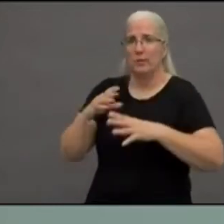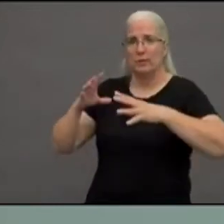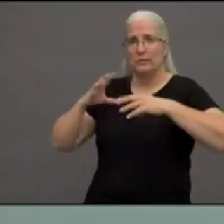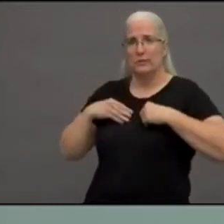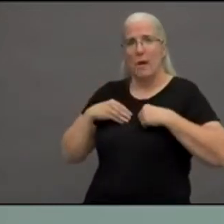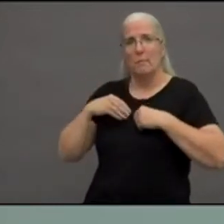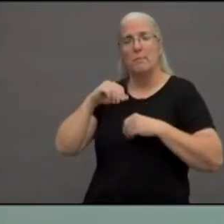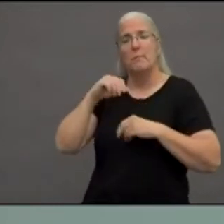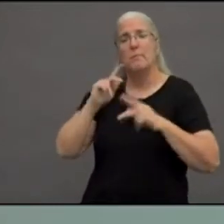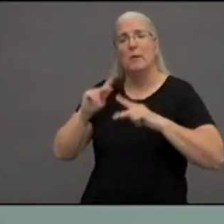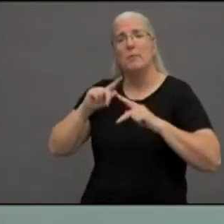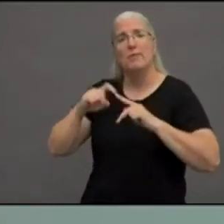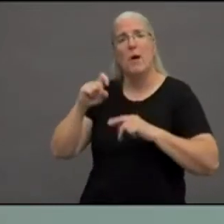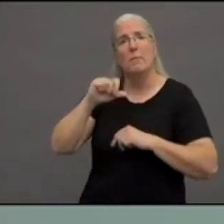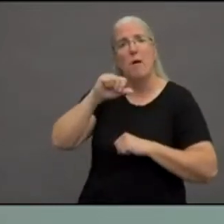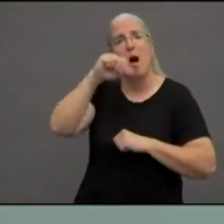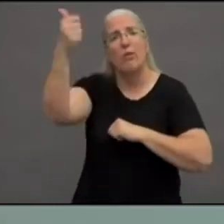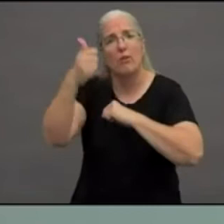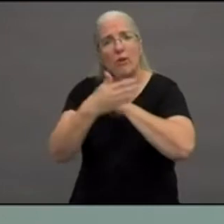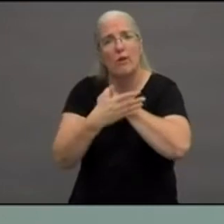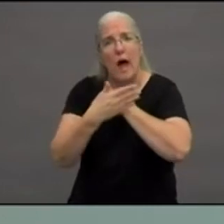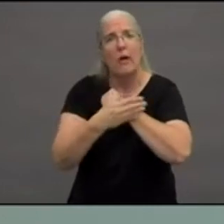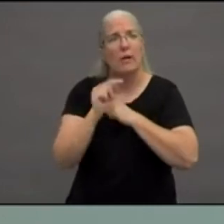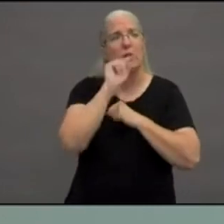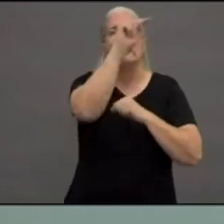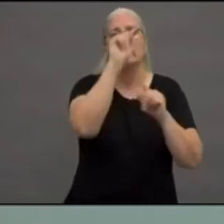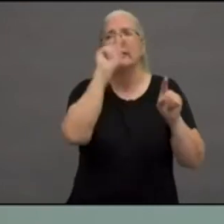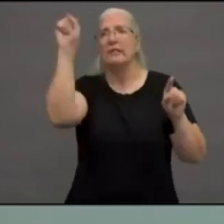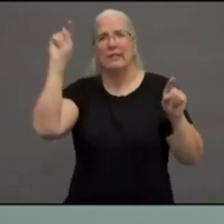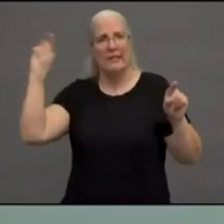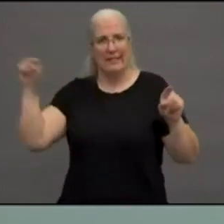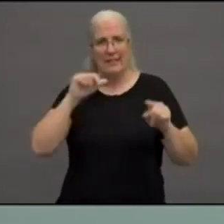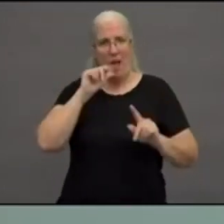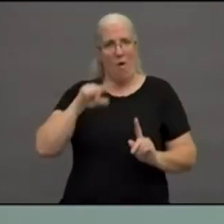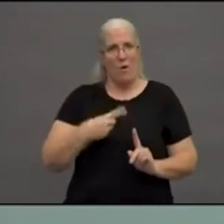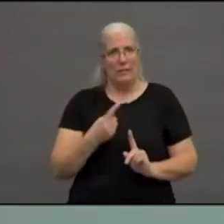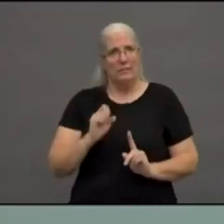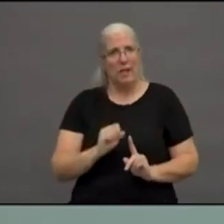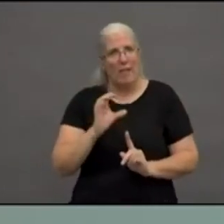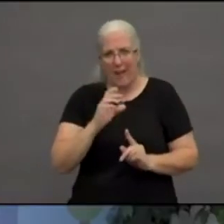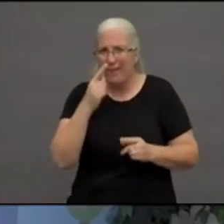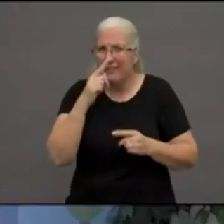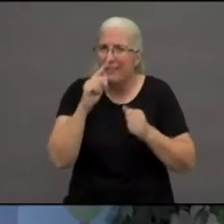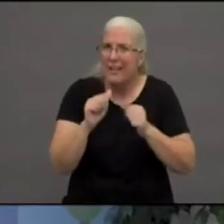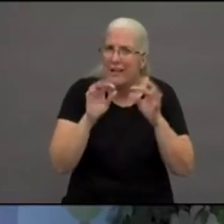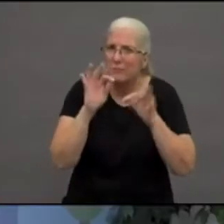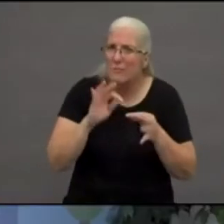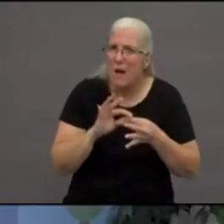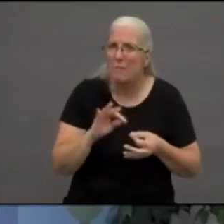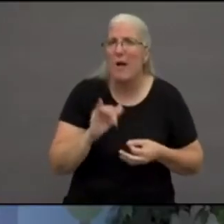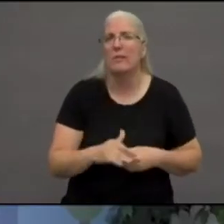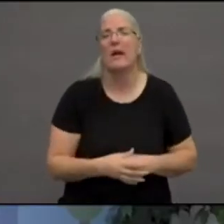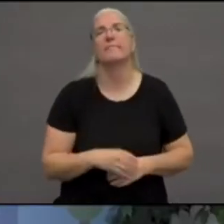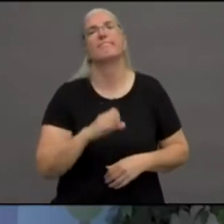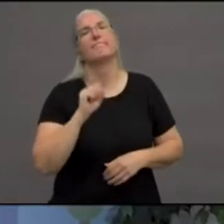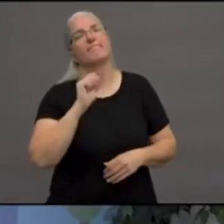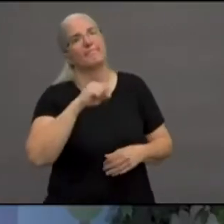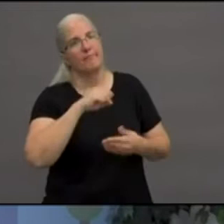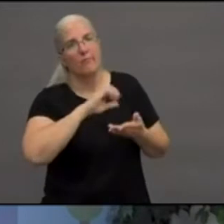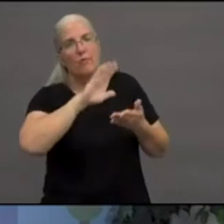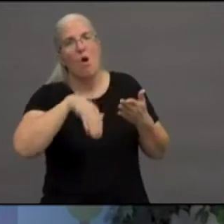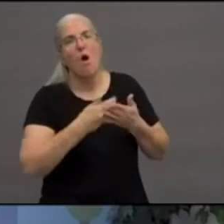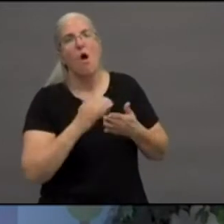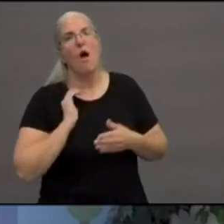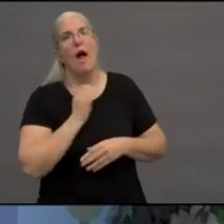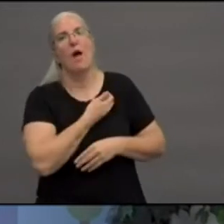a little bit about that? Yes, because fortunately we do have capacity at all of our hospitals, so we